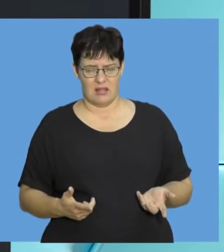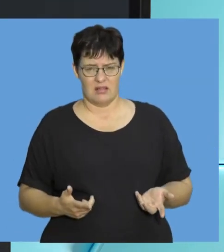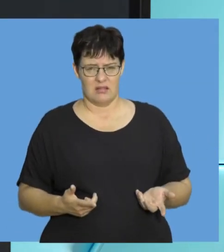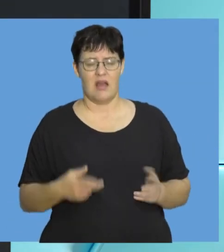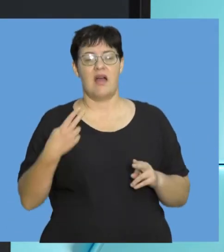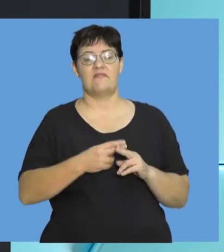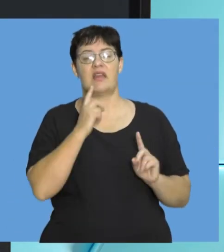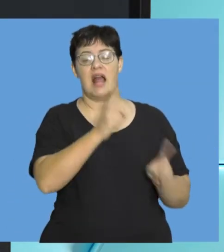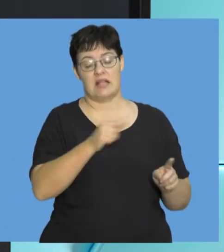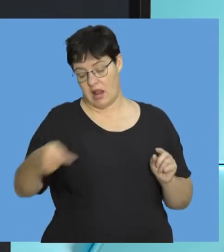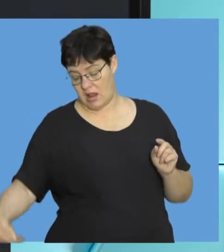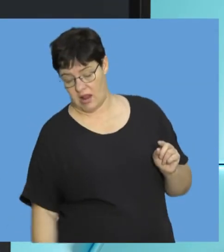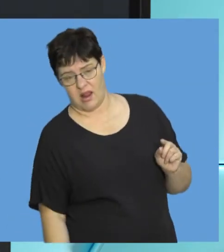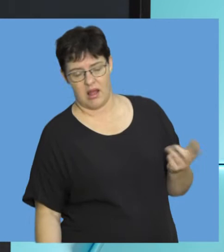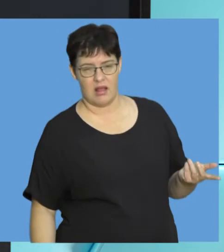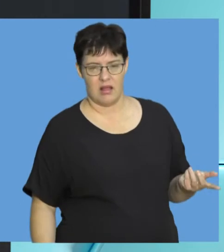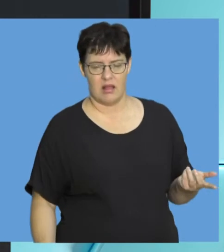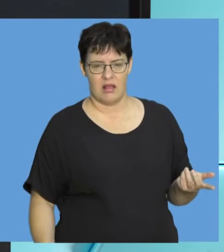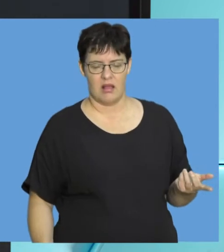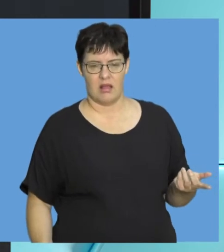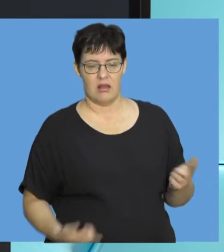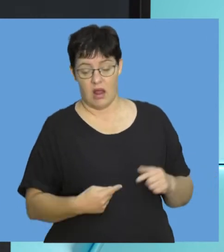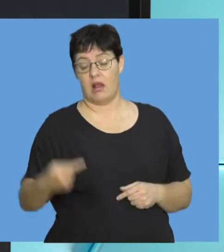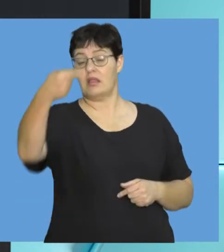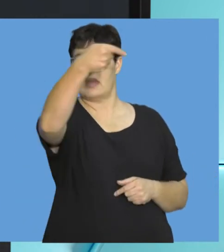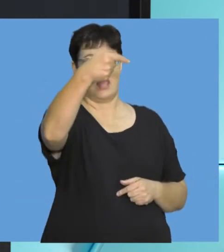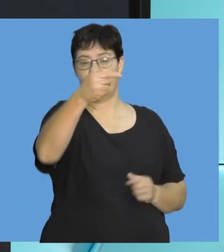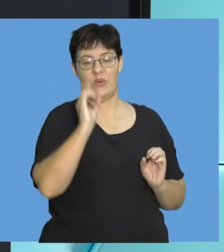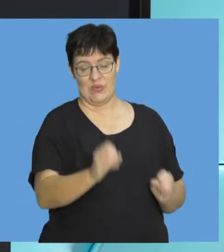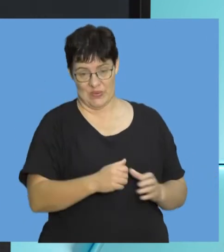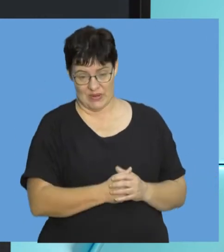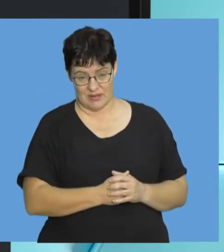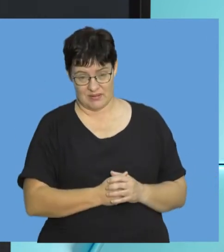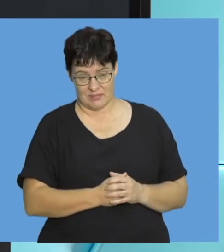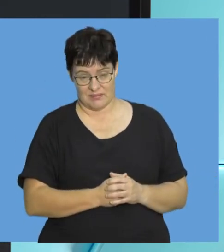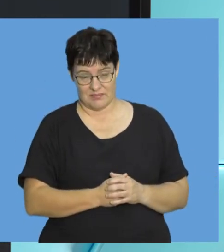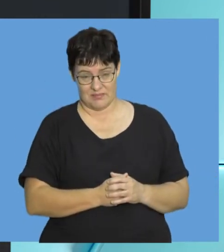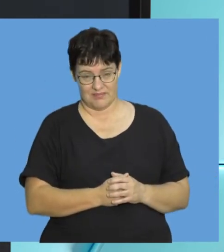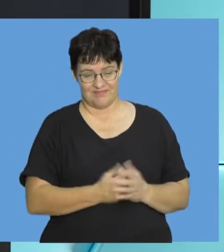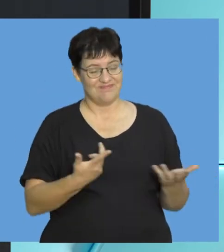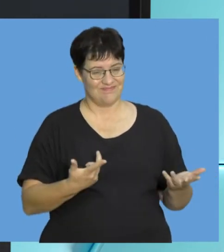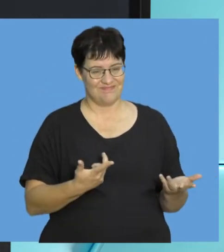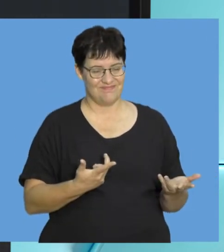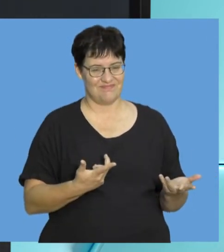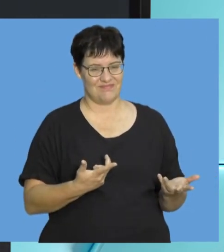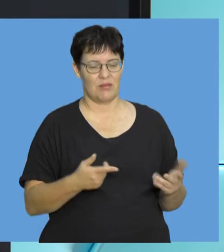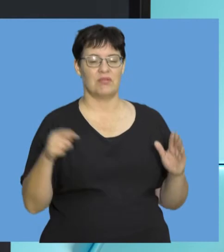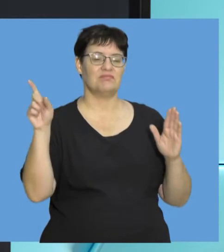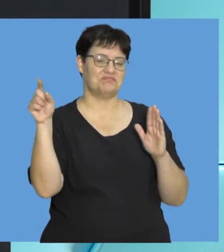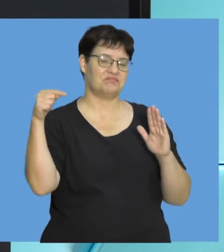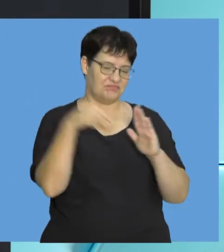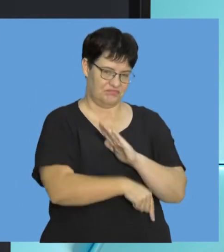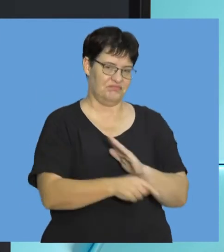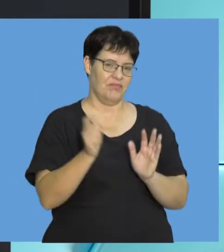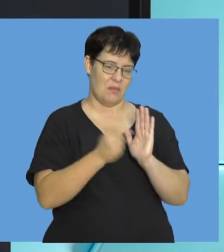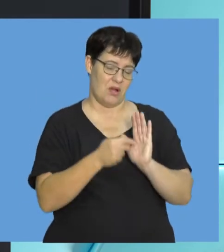your paper is your final answer is the one of you checking, not the one where you say x is equals to. You see, then you are